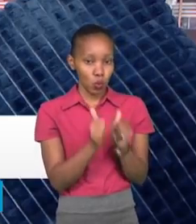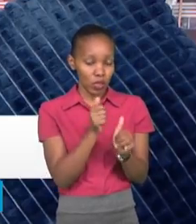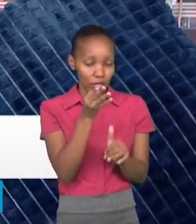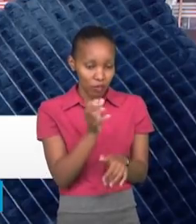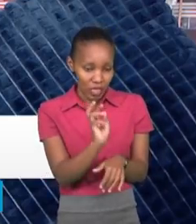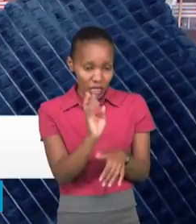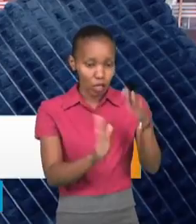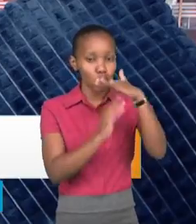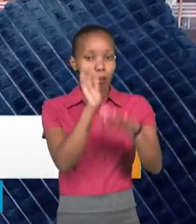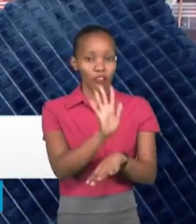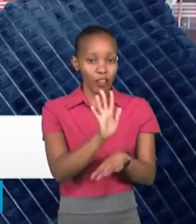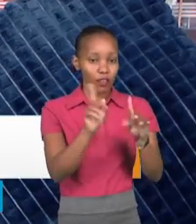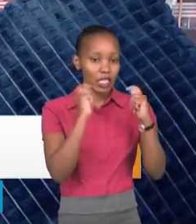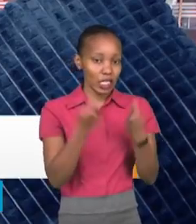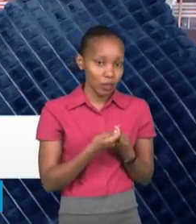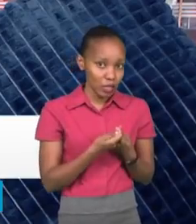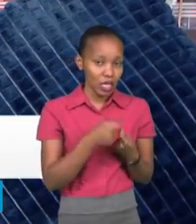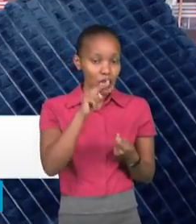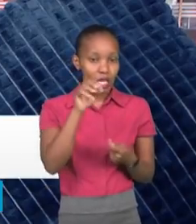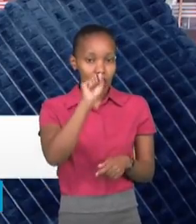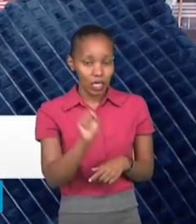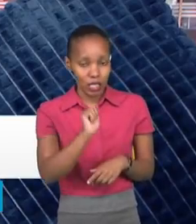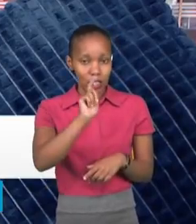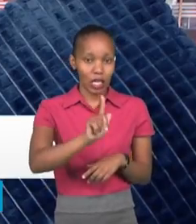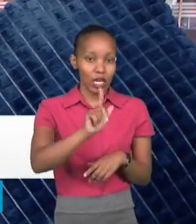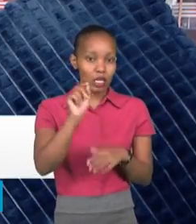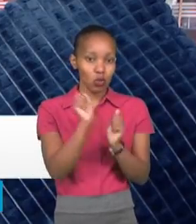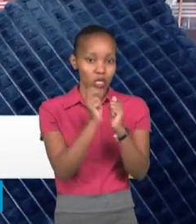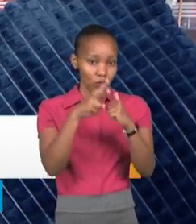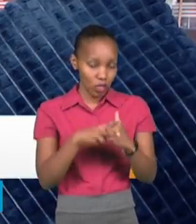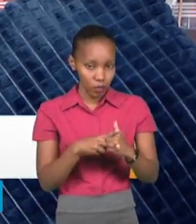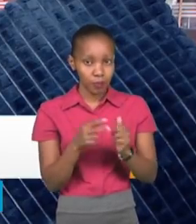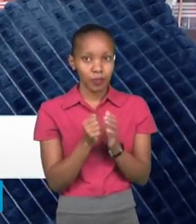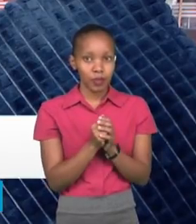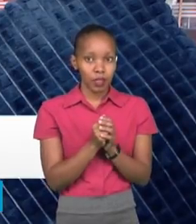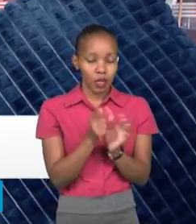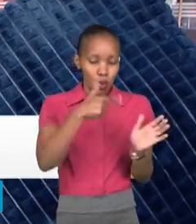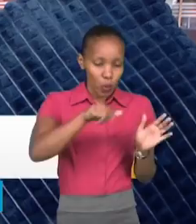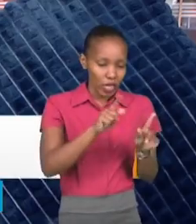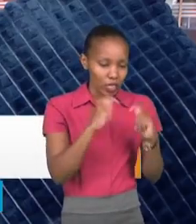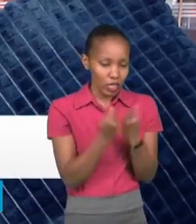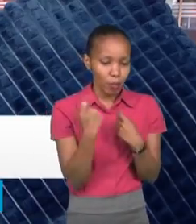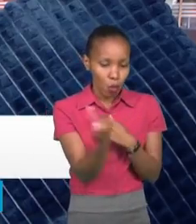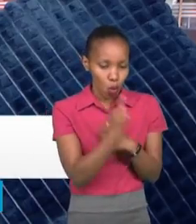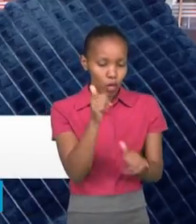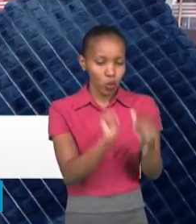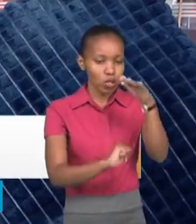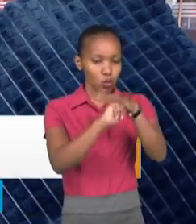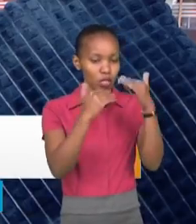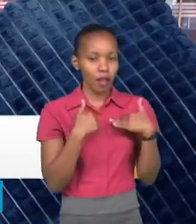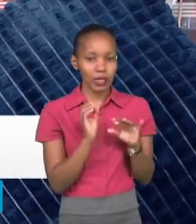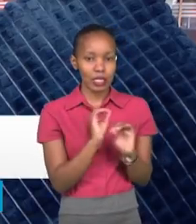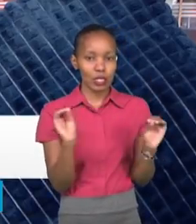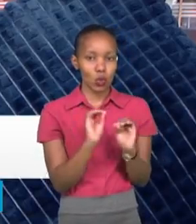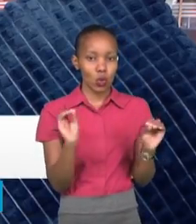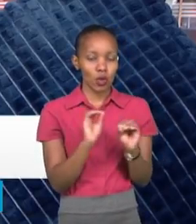you look at the top 5 teams in NSL in 2017, yeah. we were the only team that actually did not have a sponsor okay. on